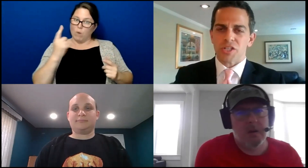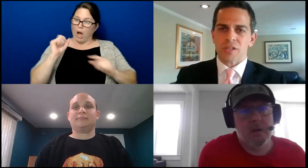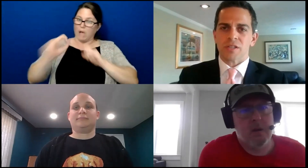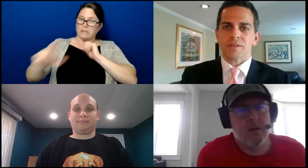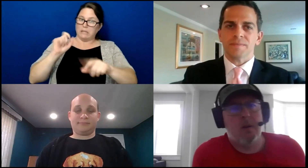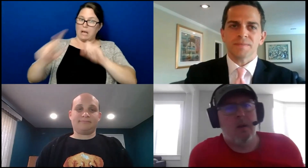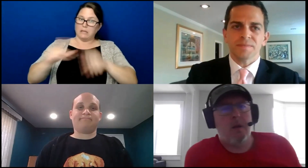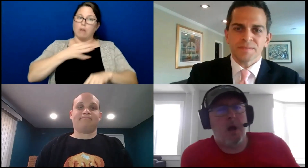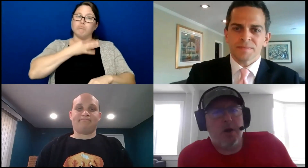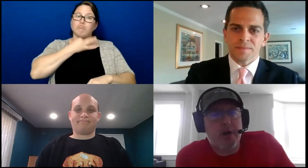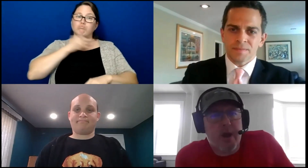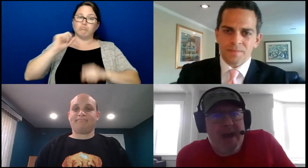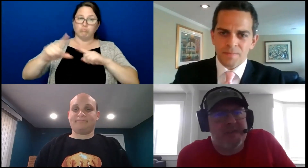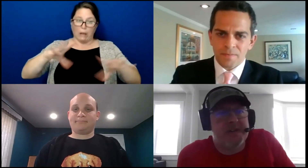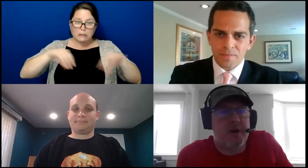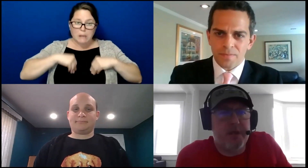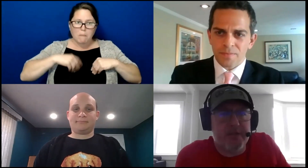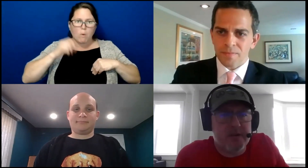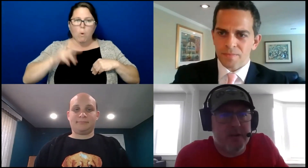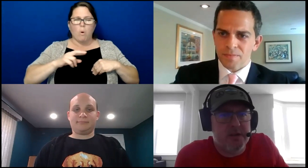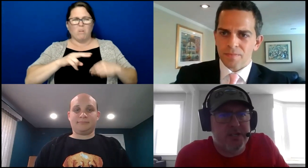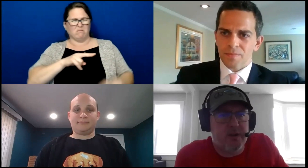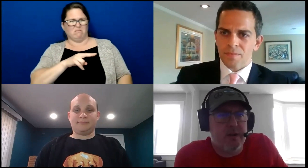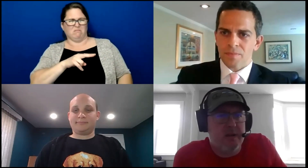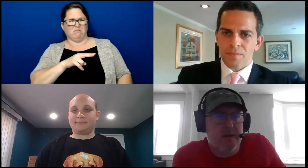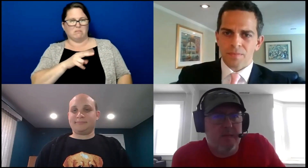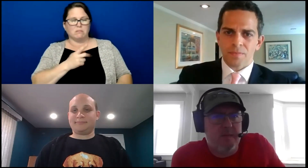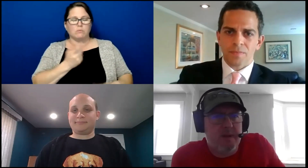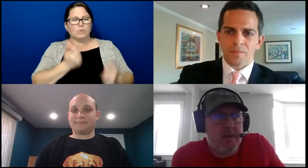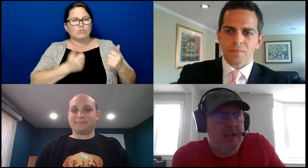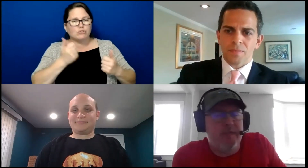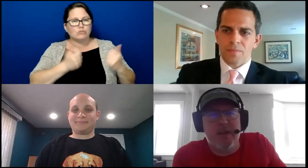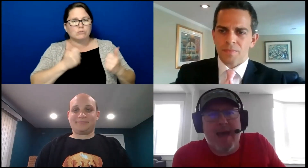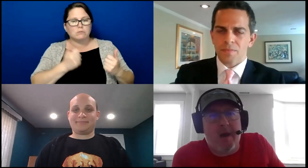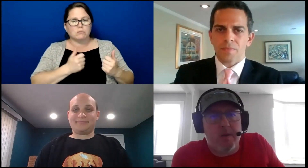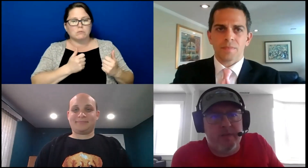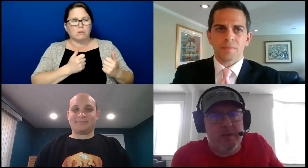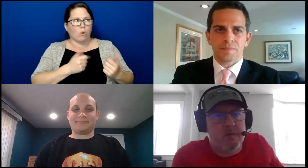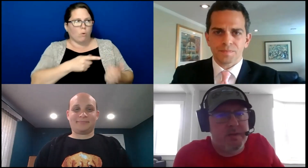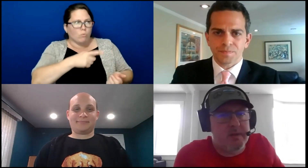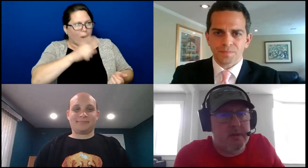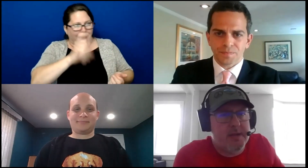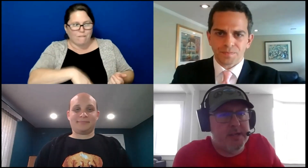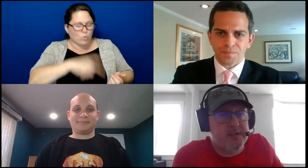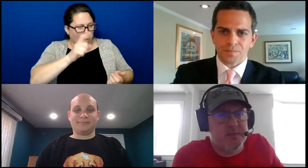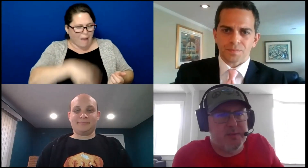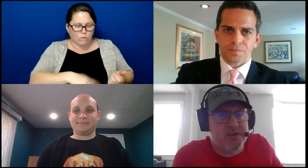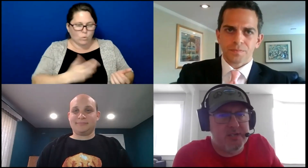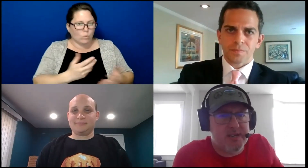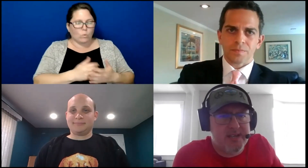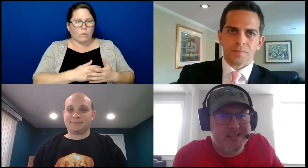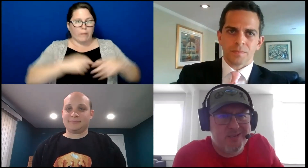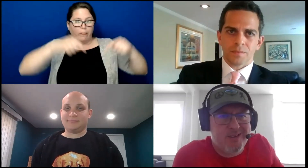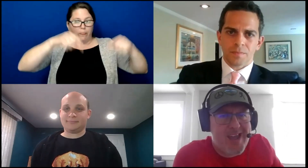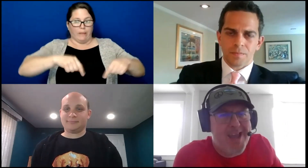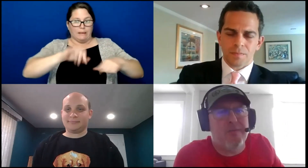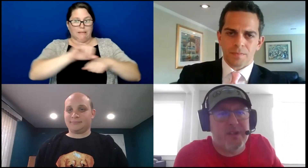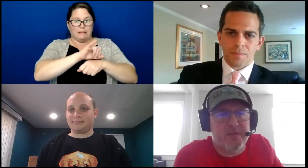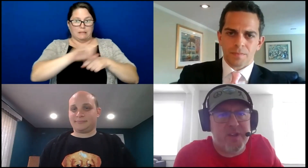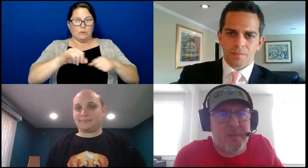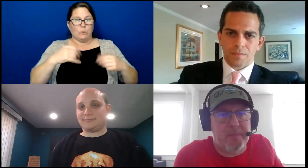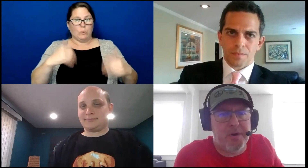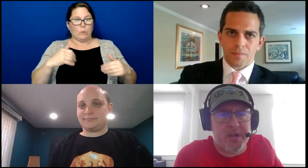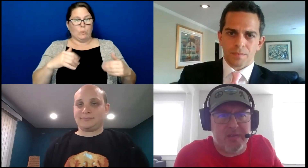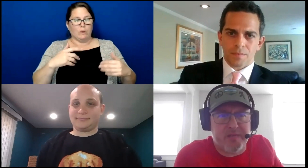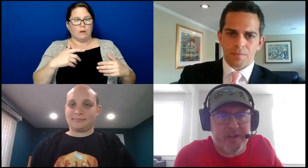ask those kind of questions? Oh, no, you have to. I mean, there's so, even now, even with the industry as mature as it is, you can't